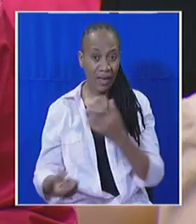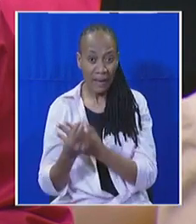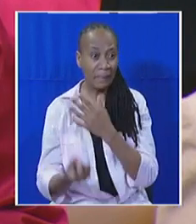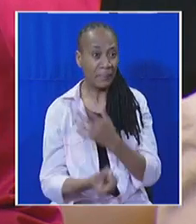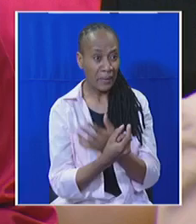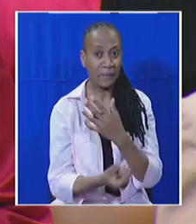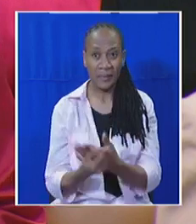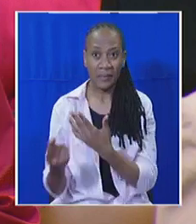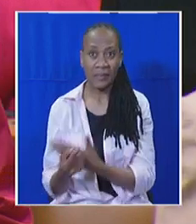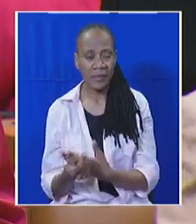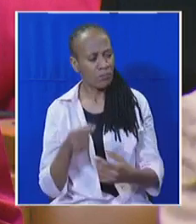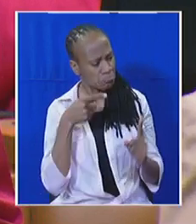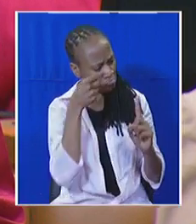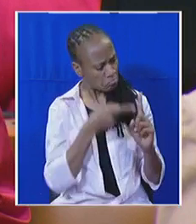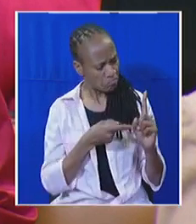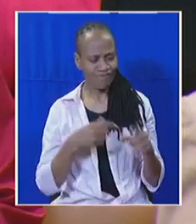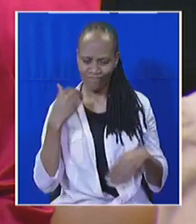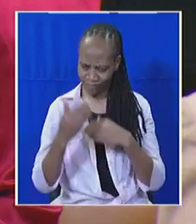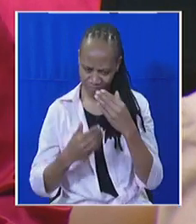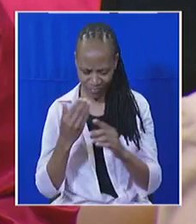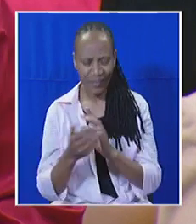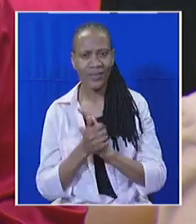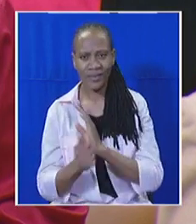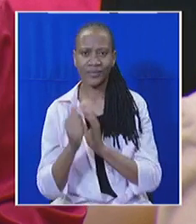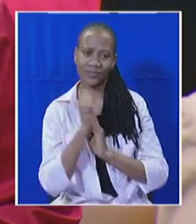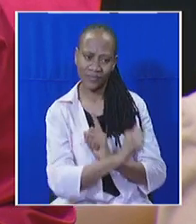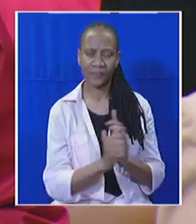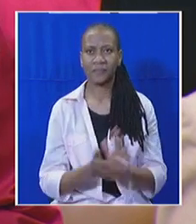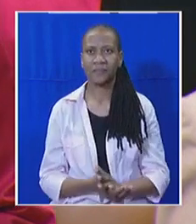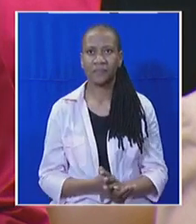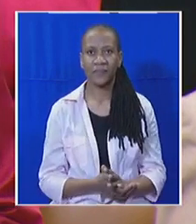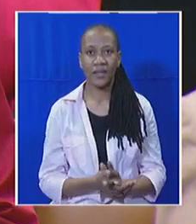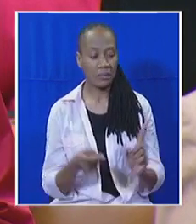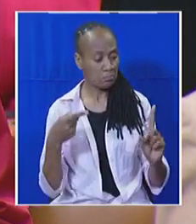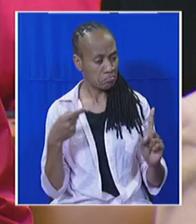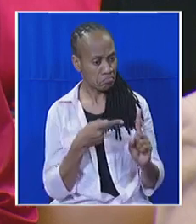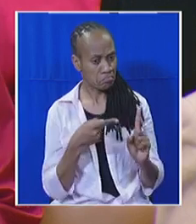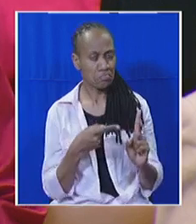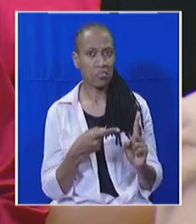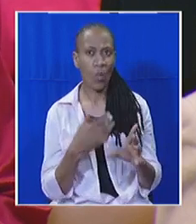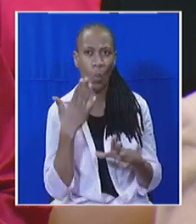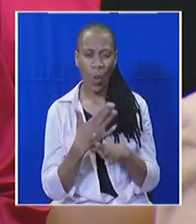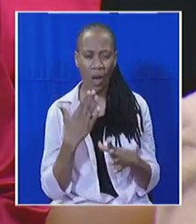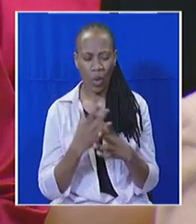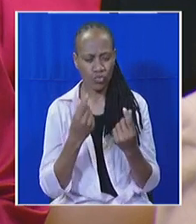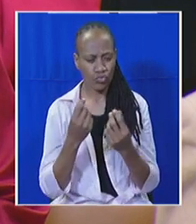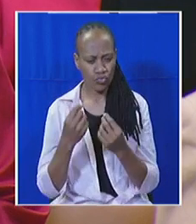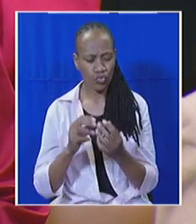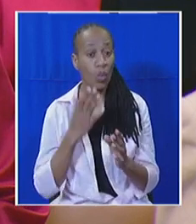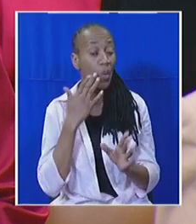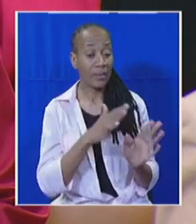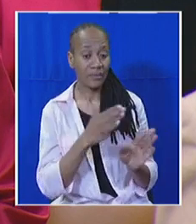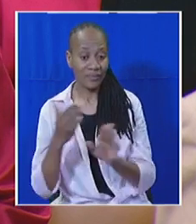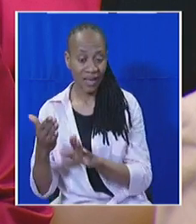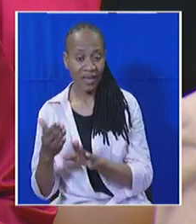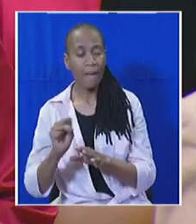power to suppress any form of black talent. Acknowledges that the iconic performer left such an indelible legacy for the music industry in